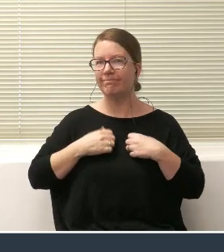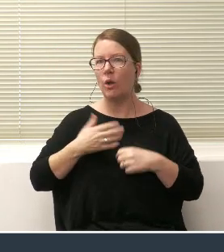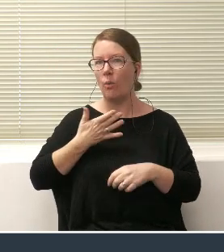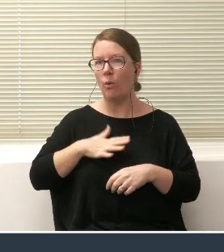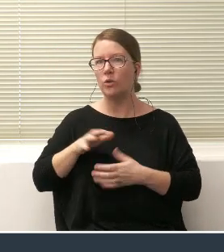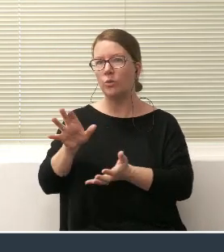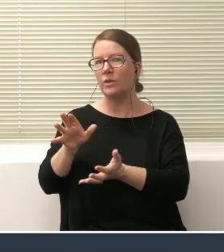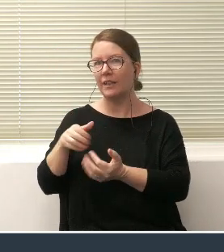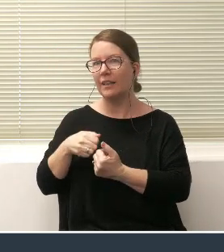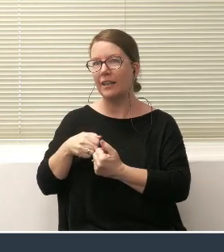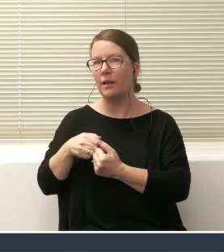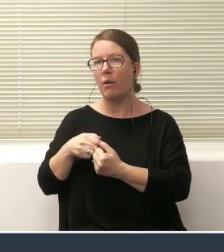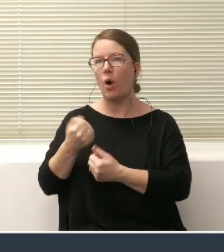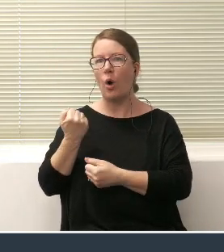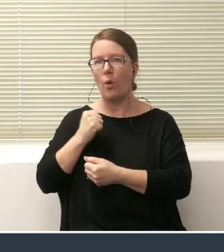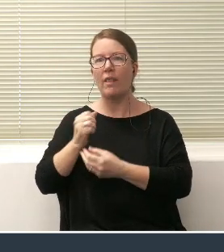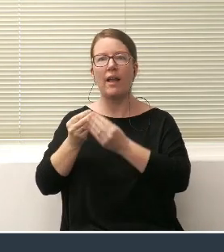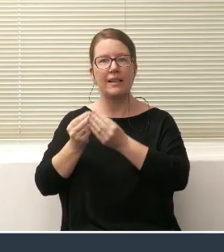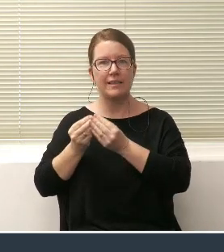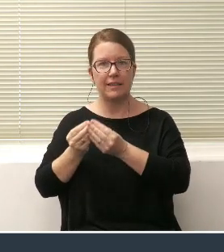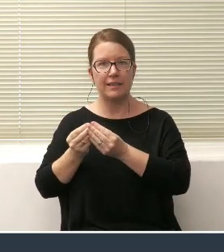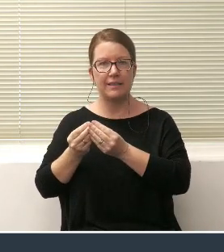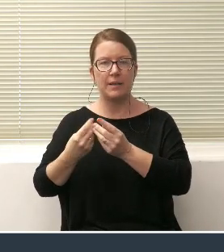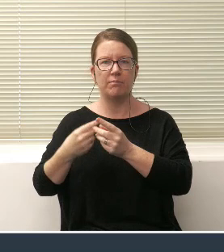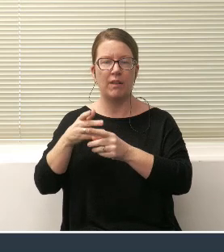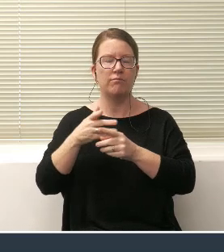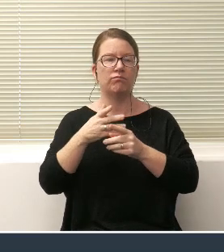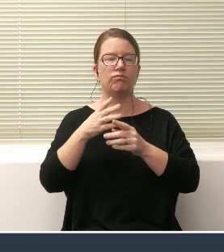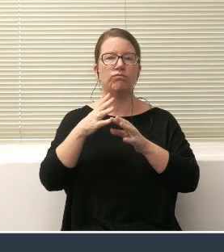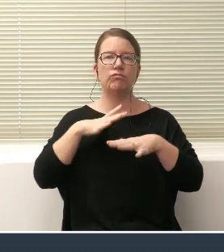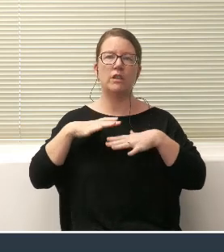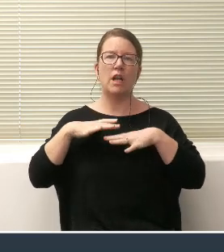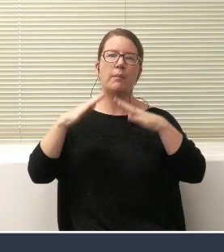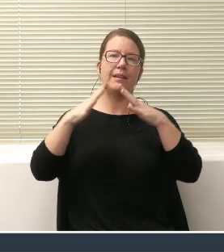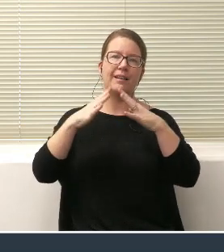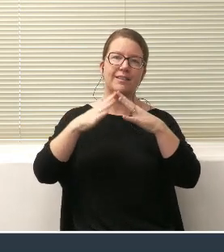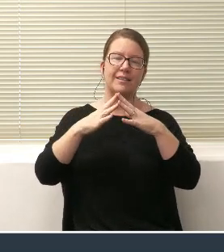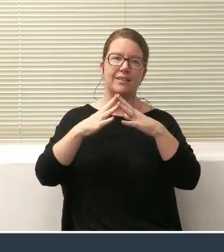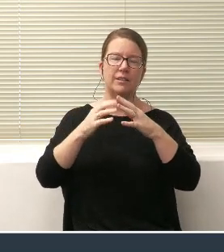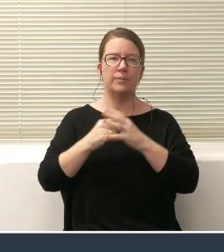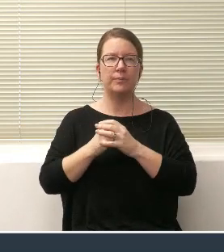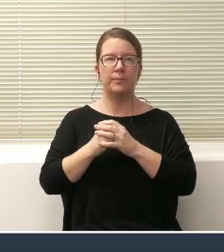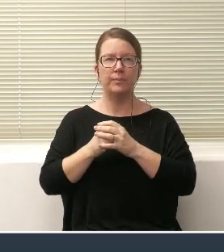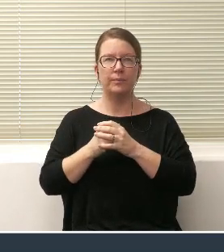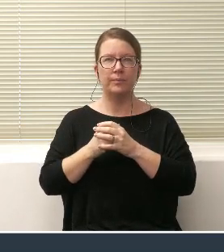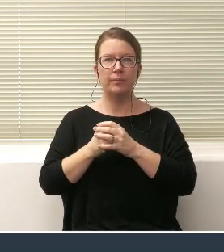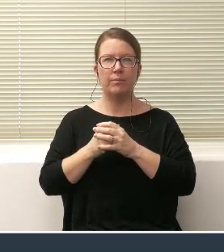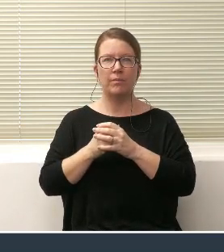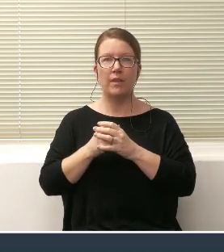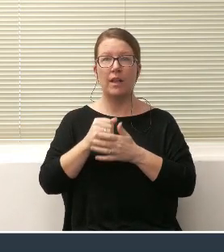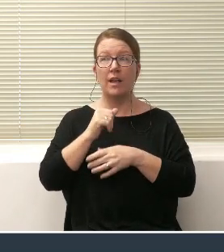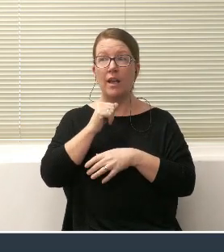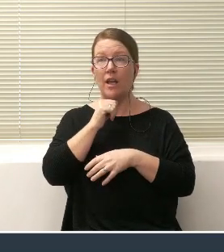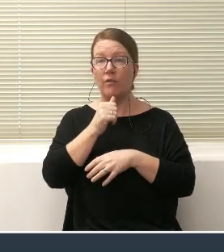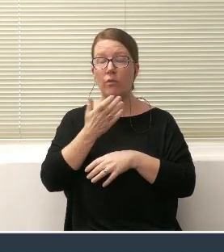ownership of the assets in the retirement space, won't we always, even if we went with